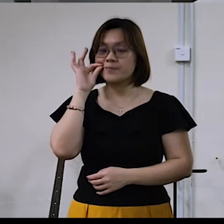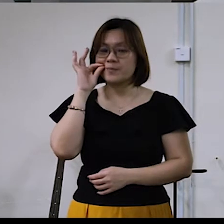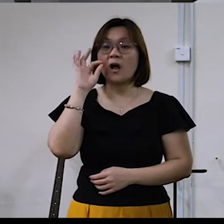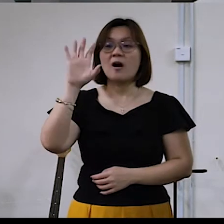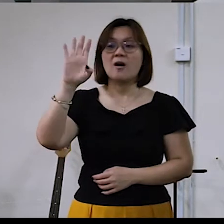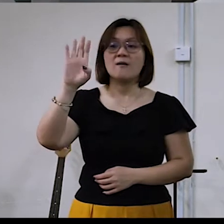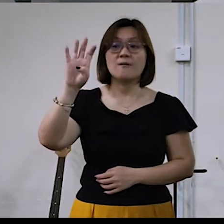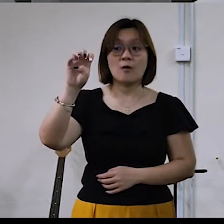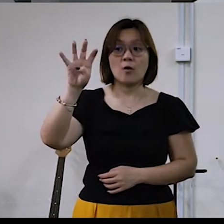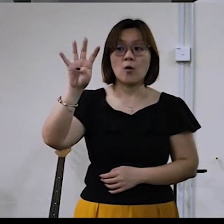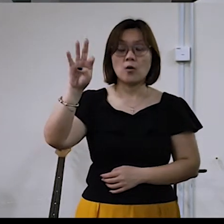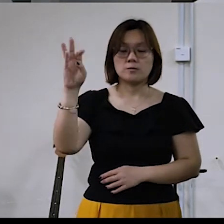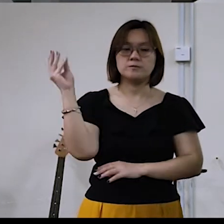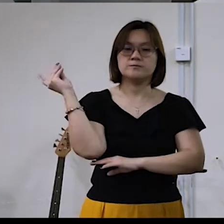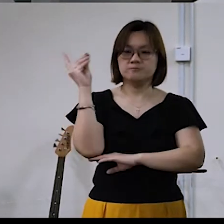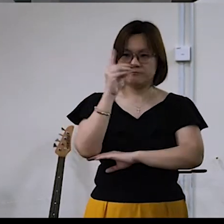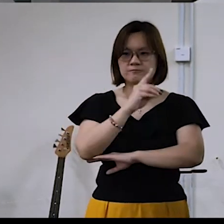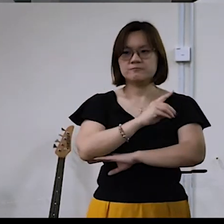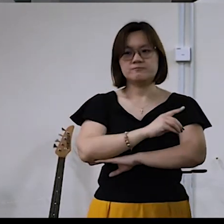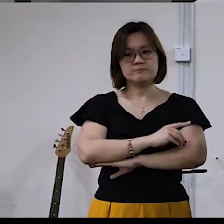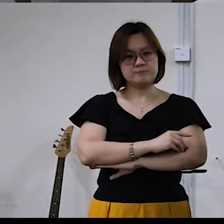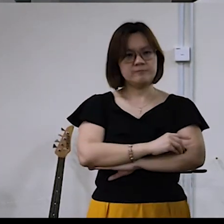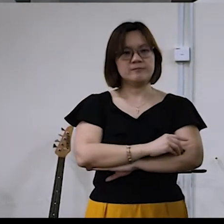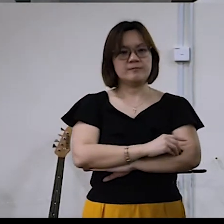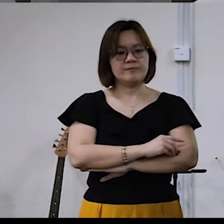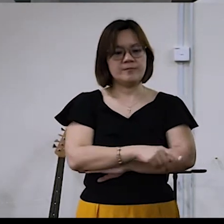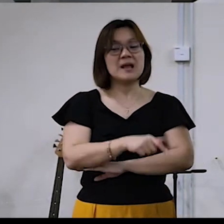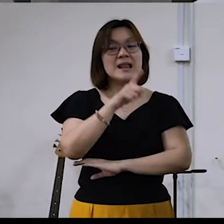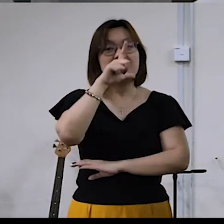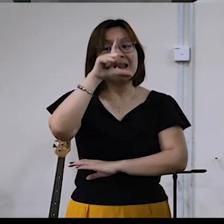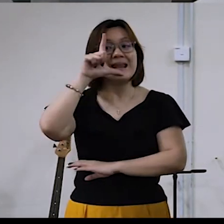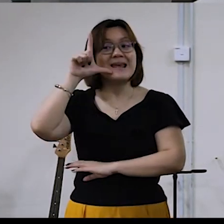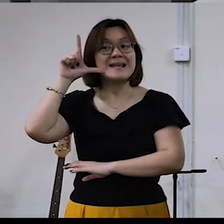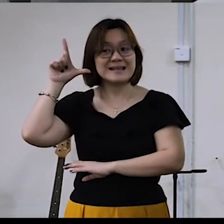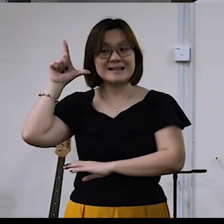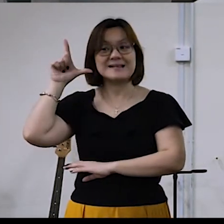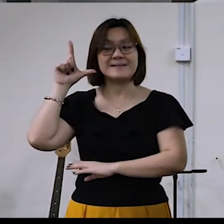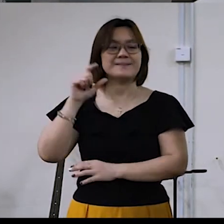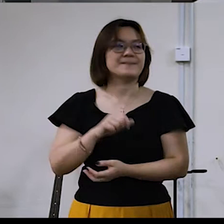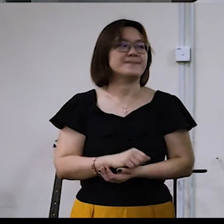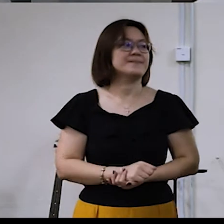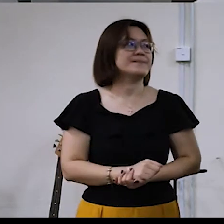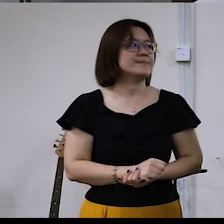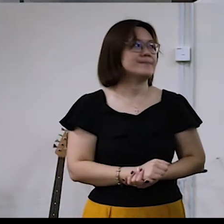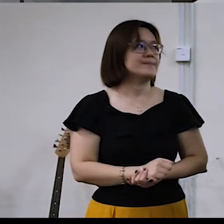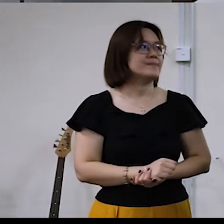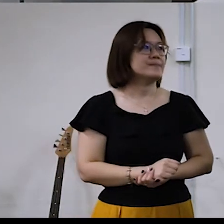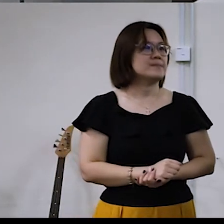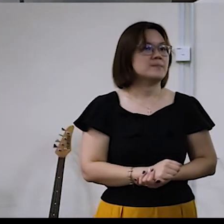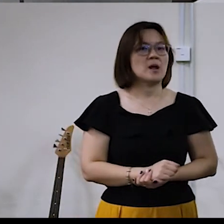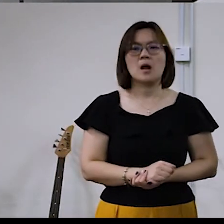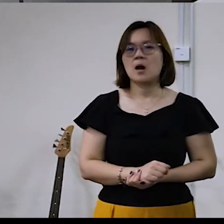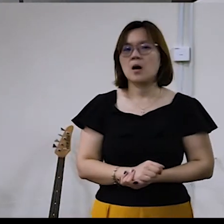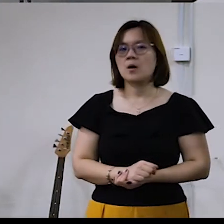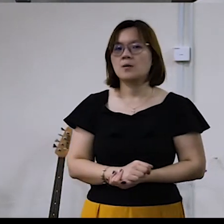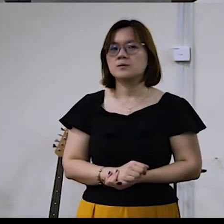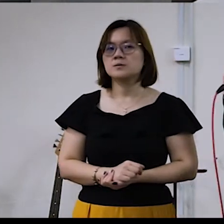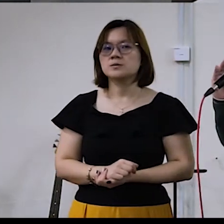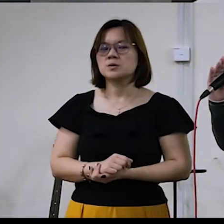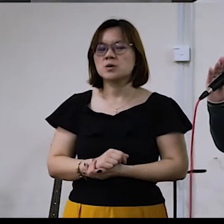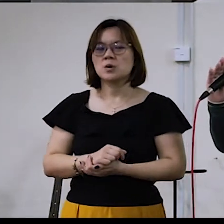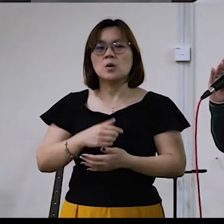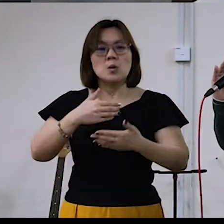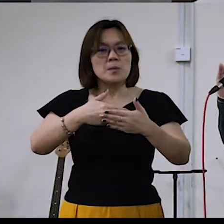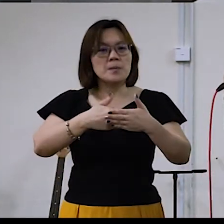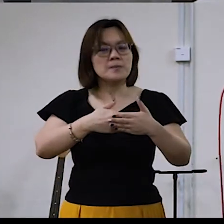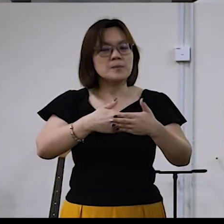yet. But Palm Sunday is the day when we are saying the Lenten season is going to be over. And then we will enter